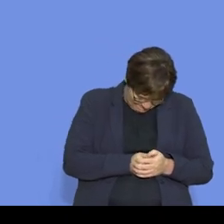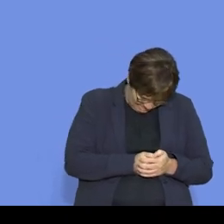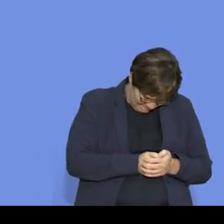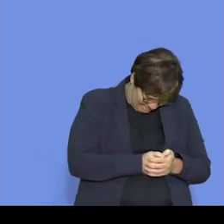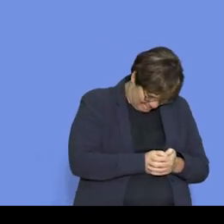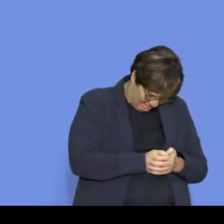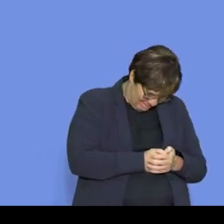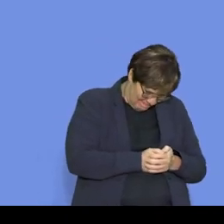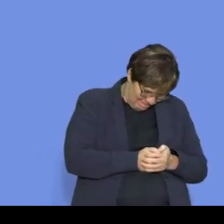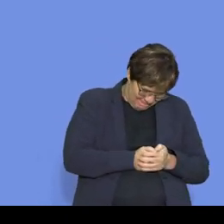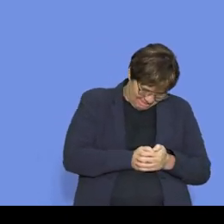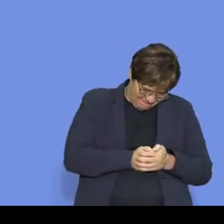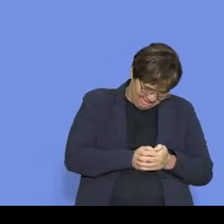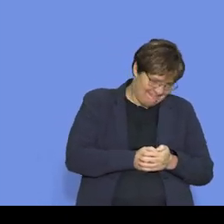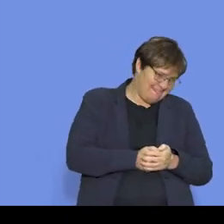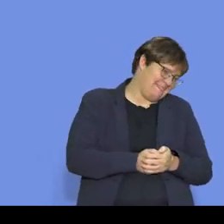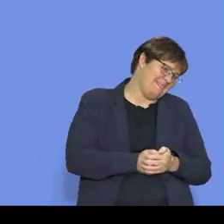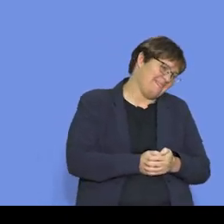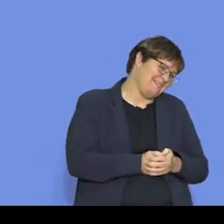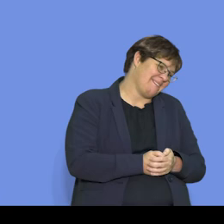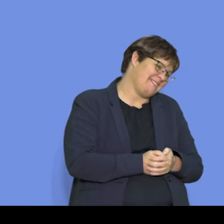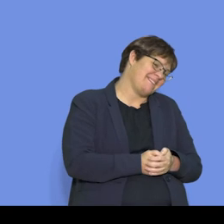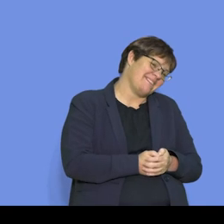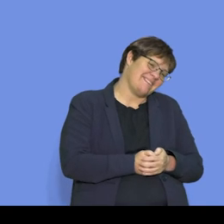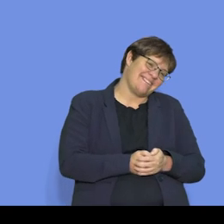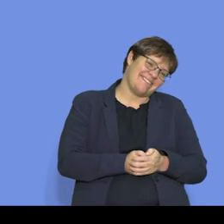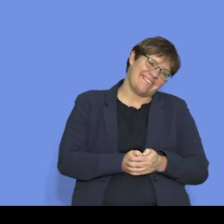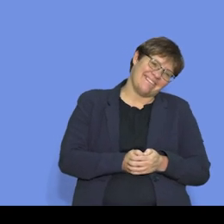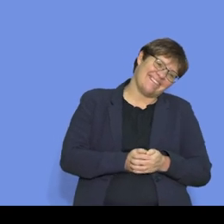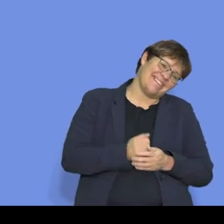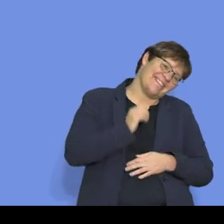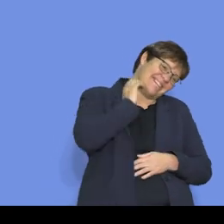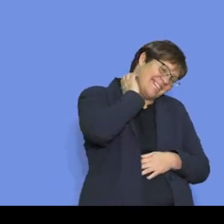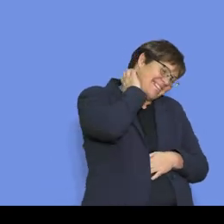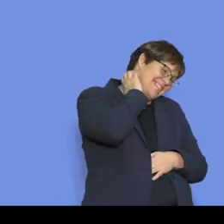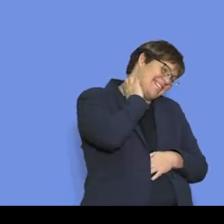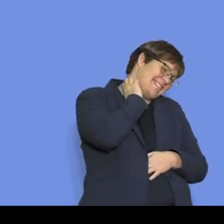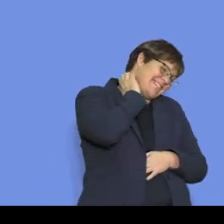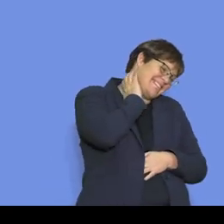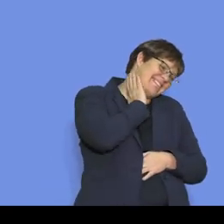I'm finished. Is time finished?